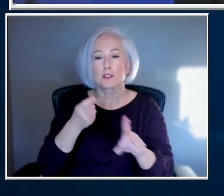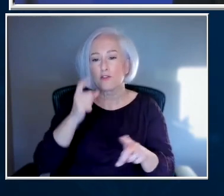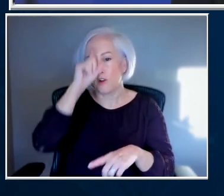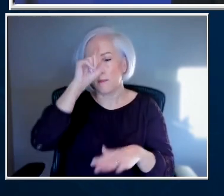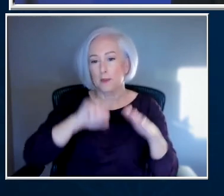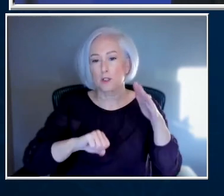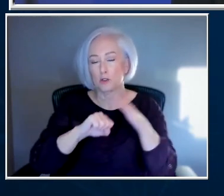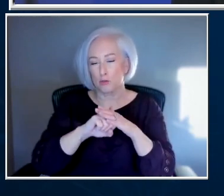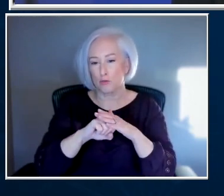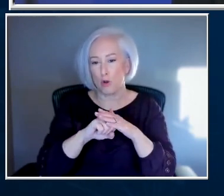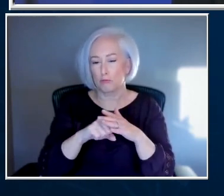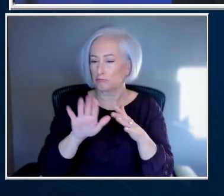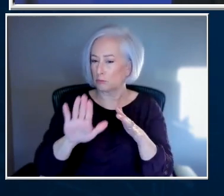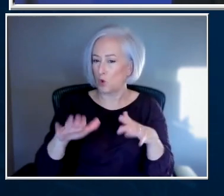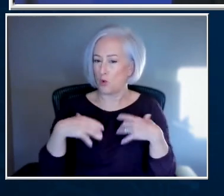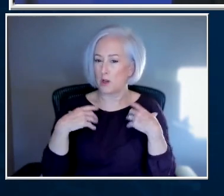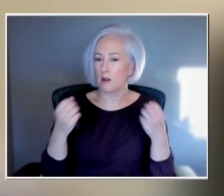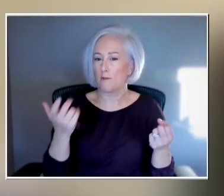recovery like for you?